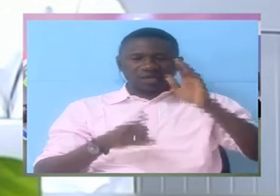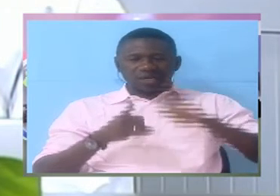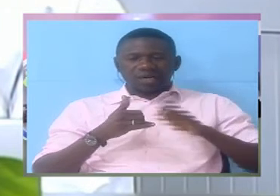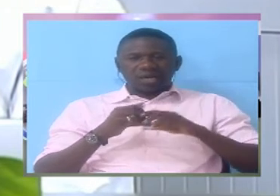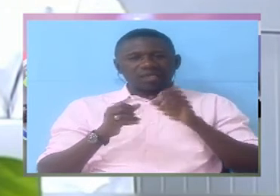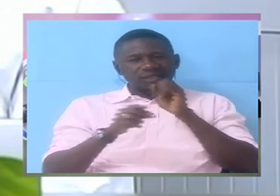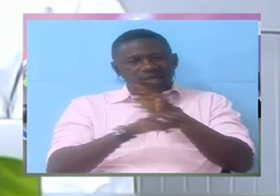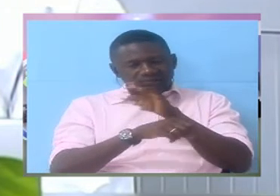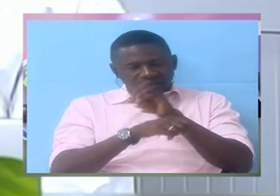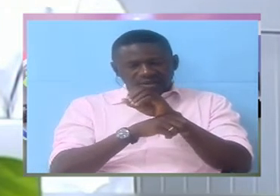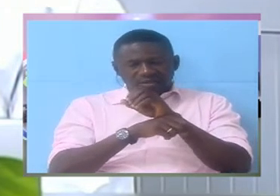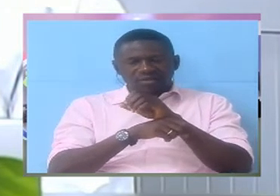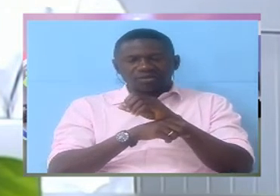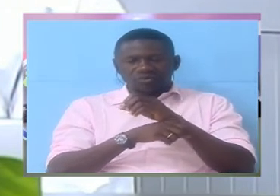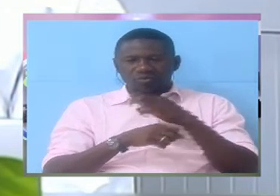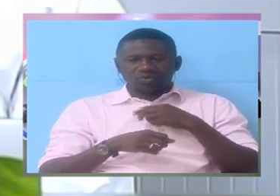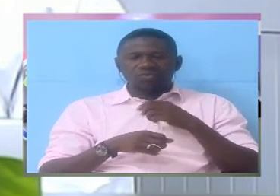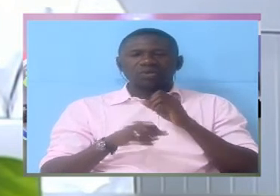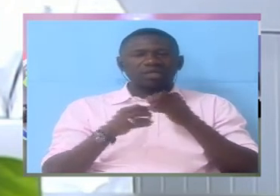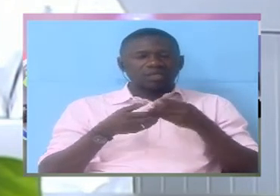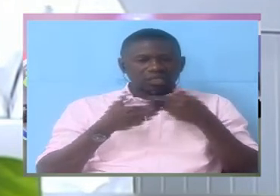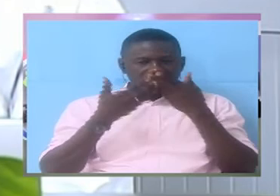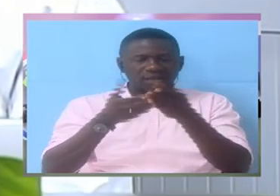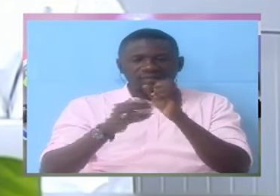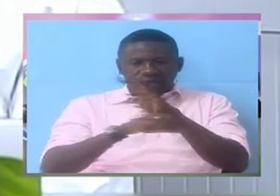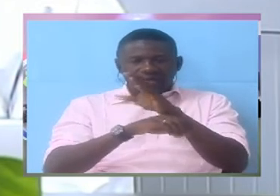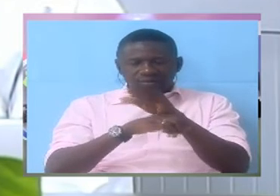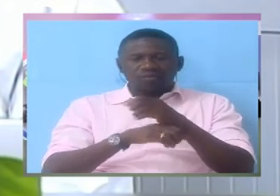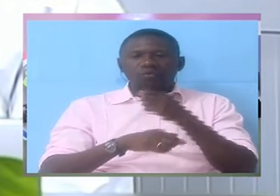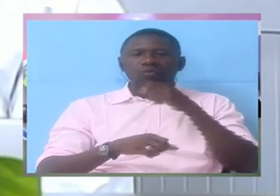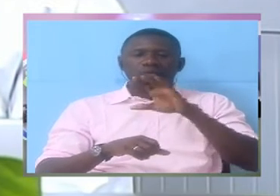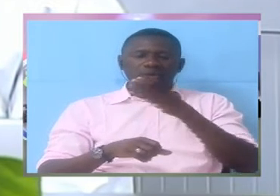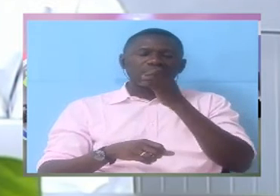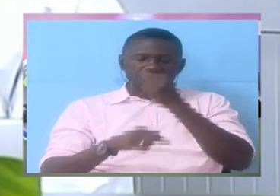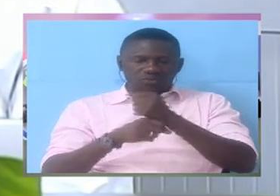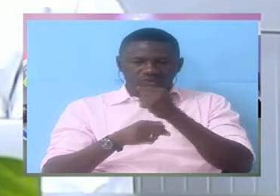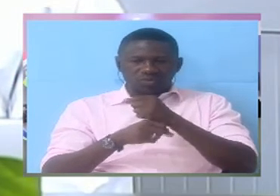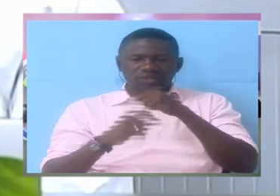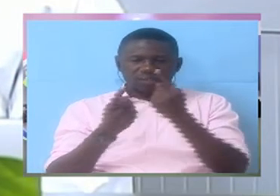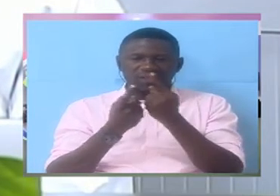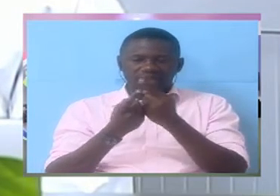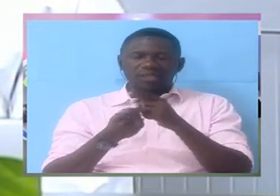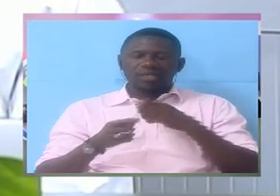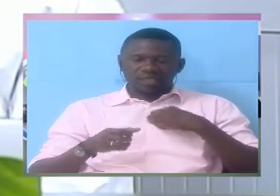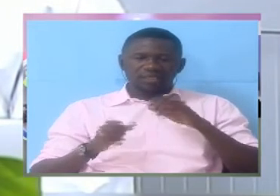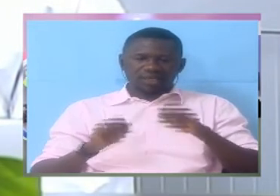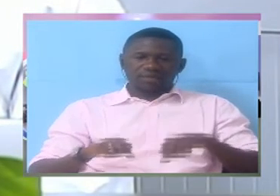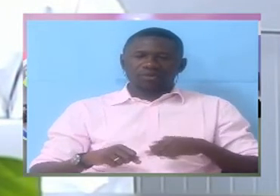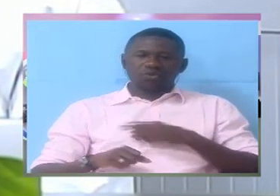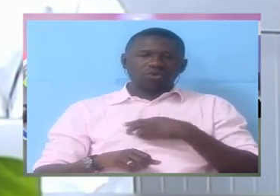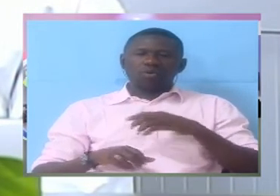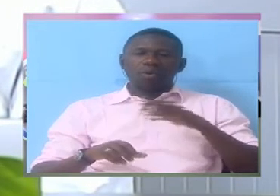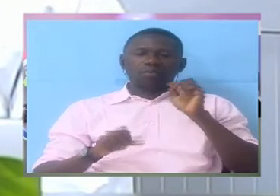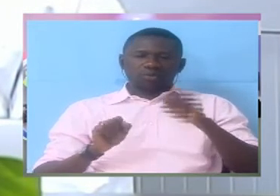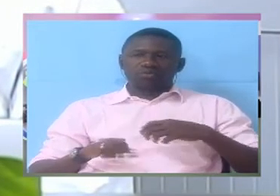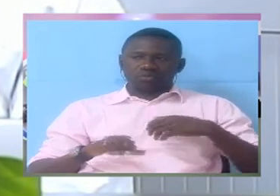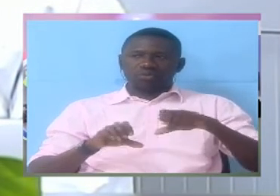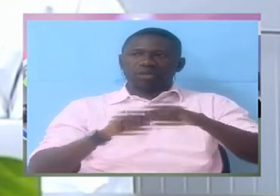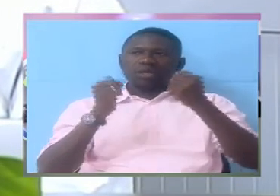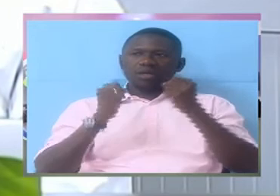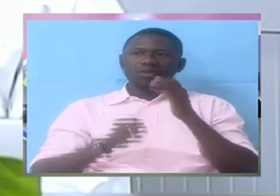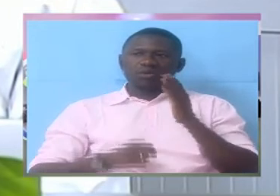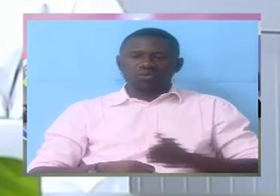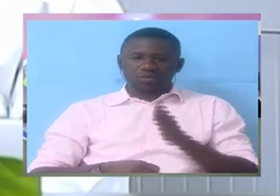nsinyi mfengu lulondino atra manyola moya nyanto tinya. So when you are giving